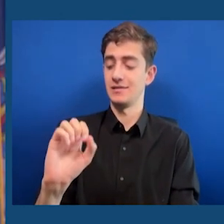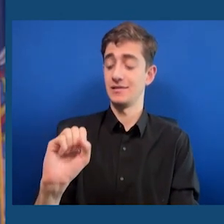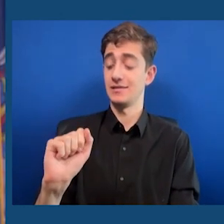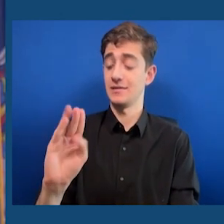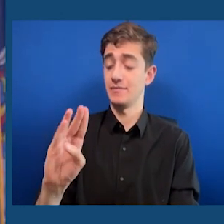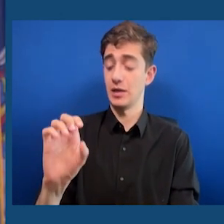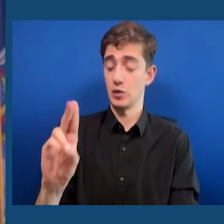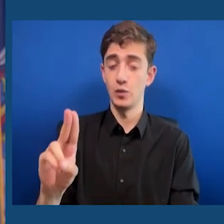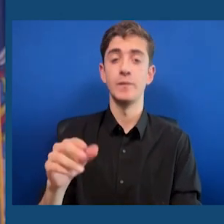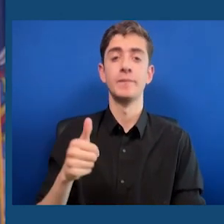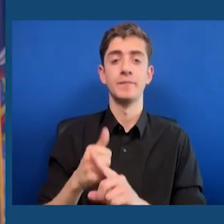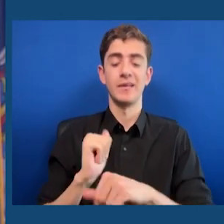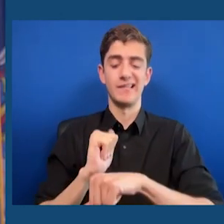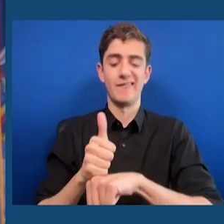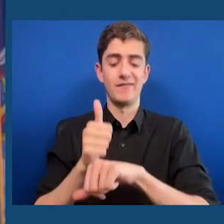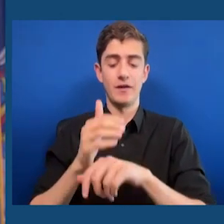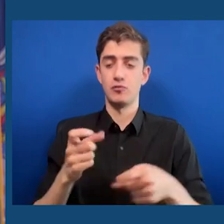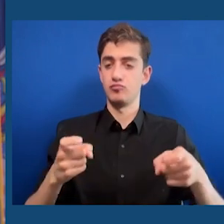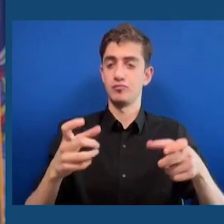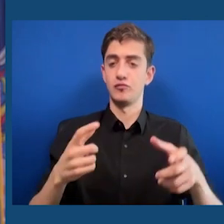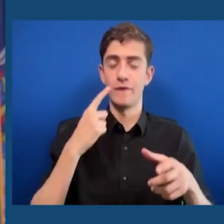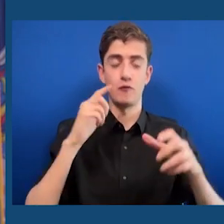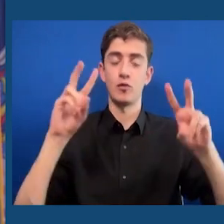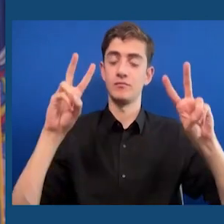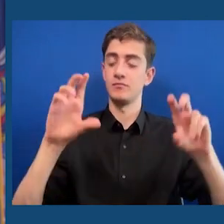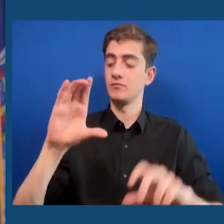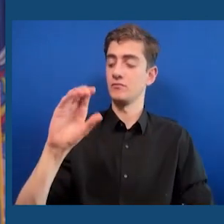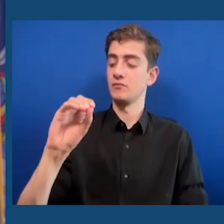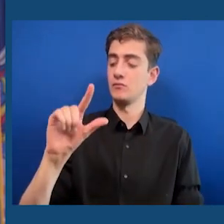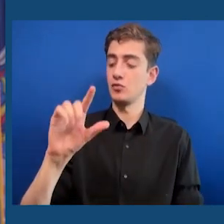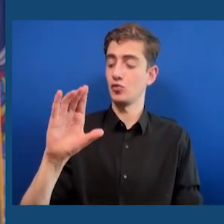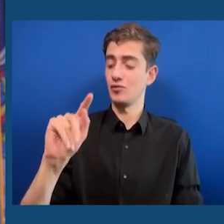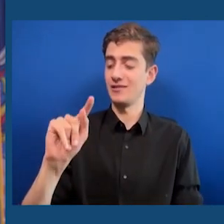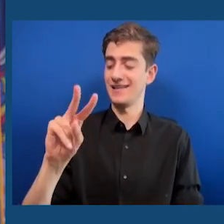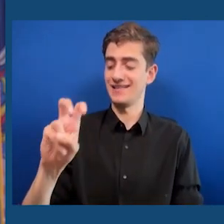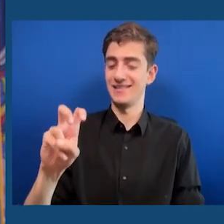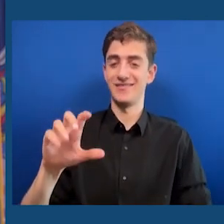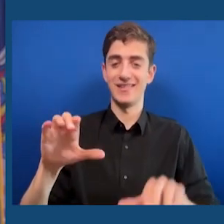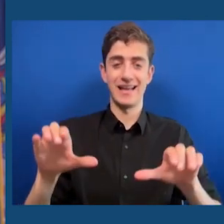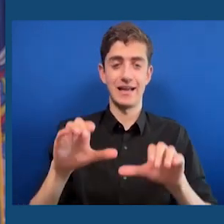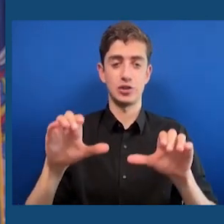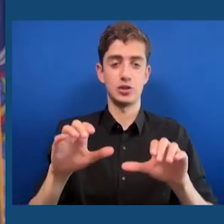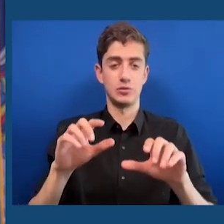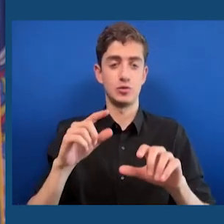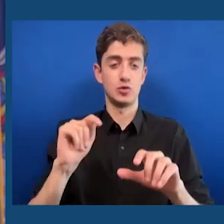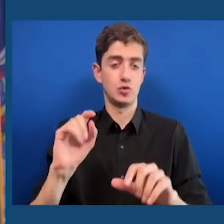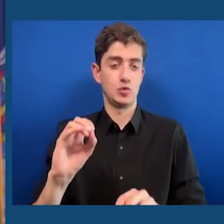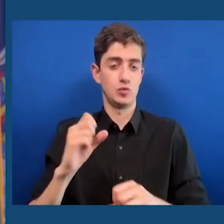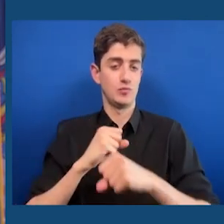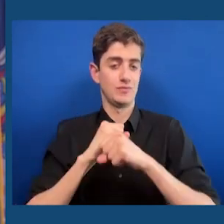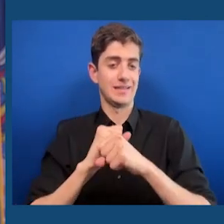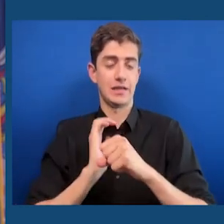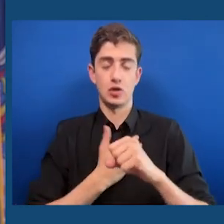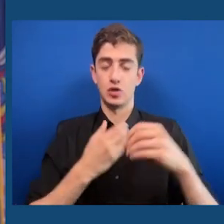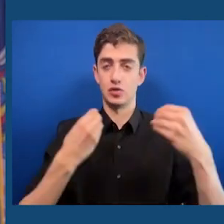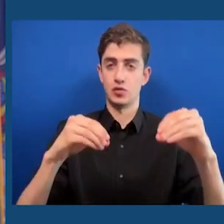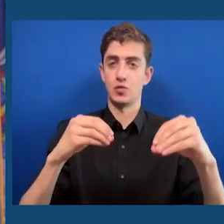director of Collective Action to Protect Our Stores, CAPS, which was so instrumental in the passage of these